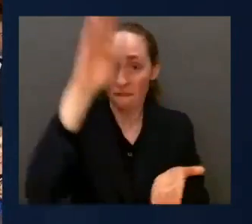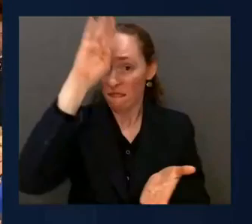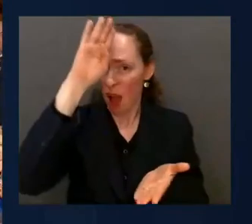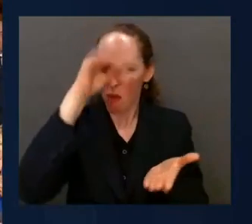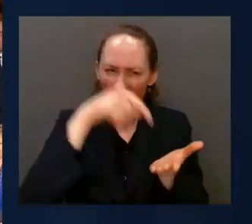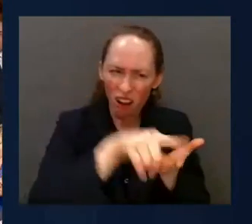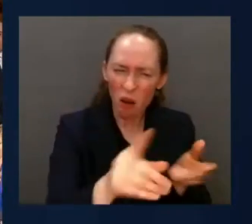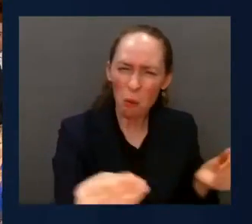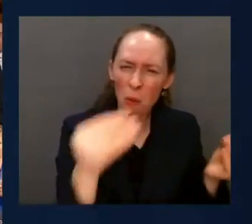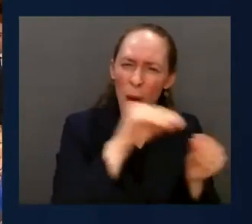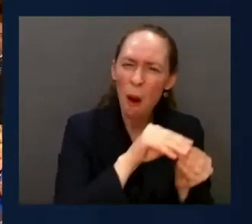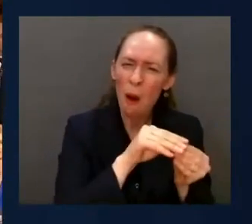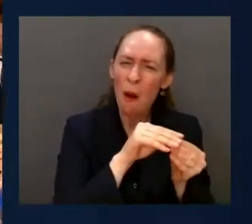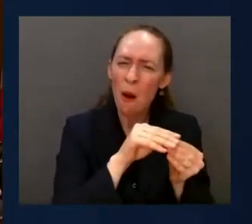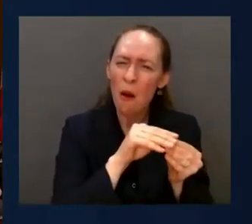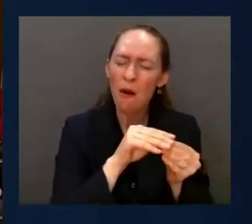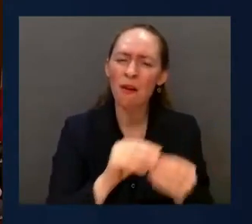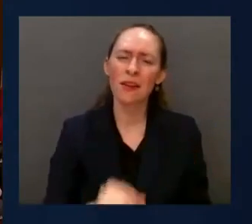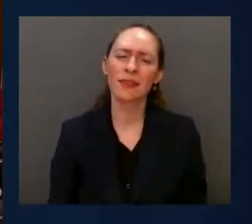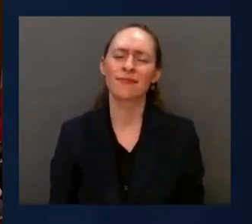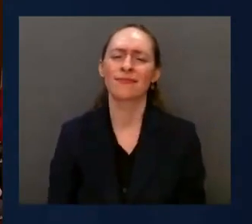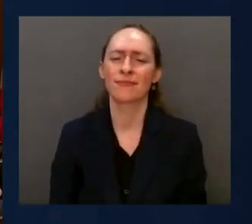I mean, look.